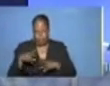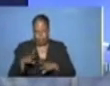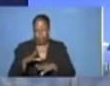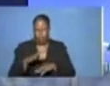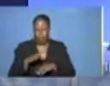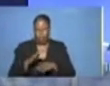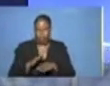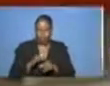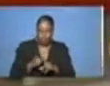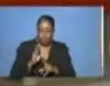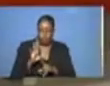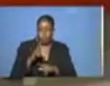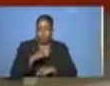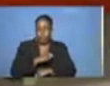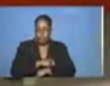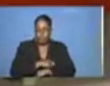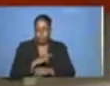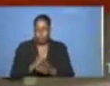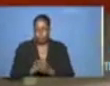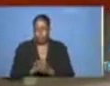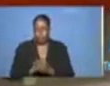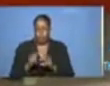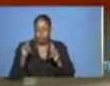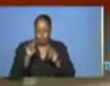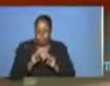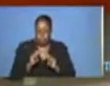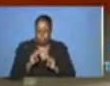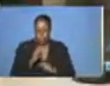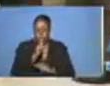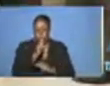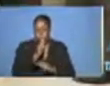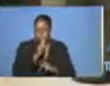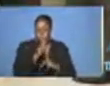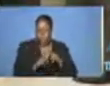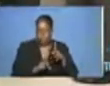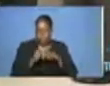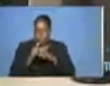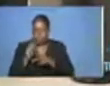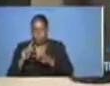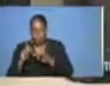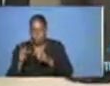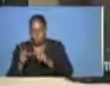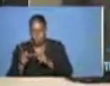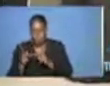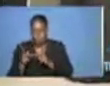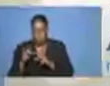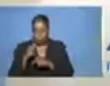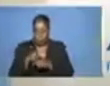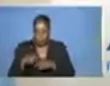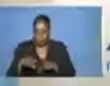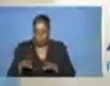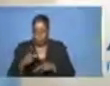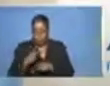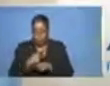the details. On Tuesday, the public-private partnership was inked, paving the way for dozens of local processors and